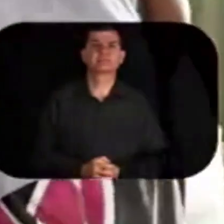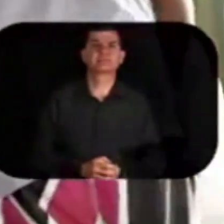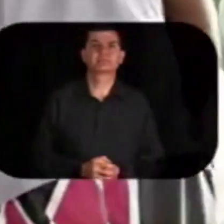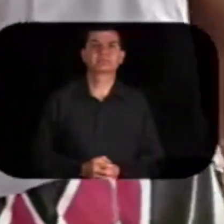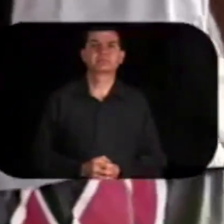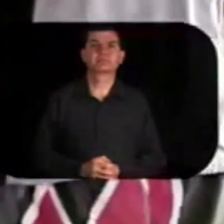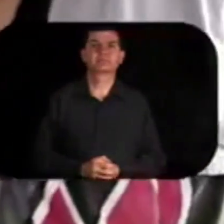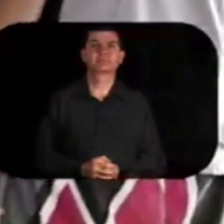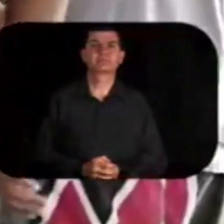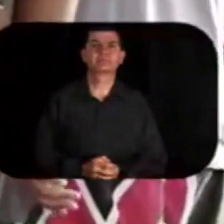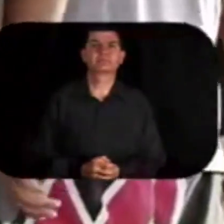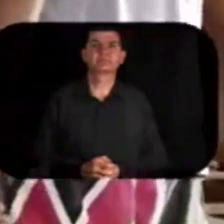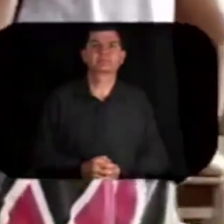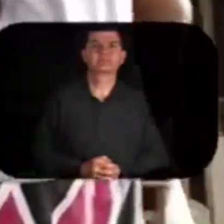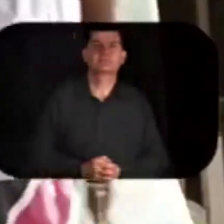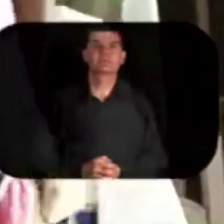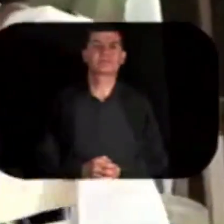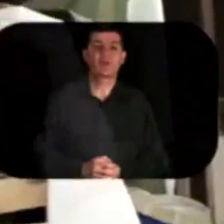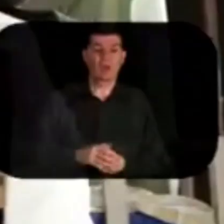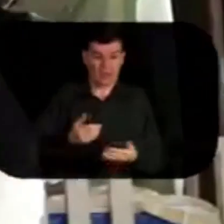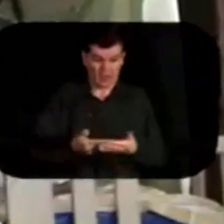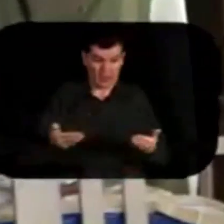development.